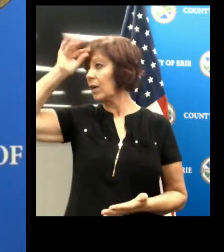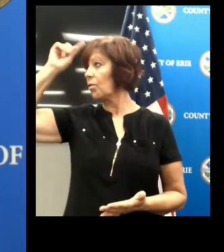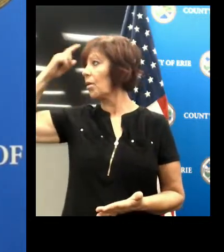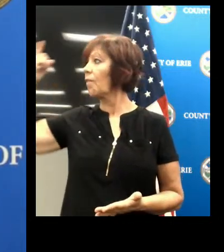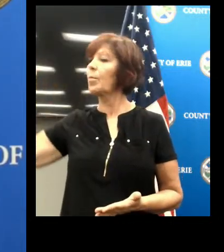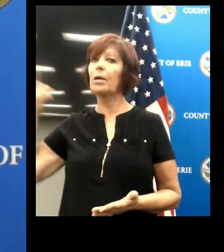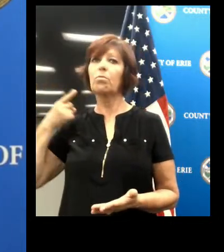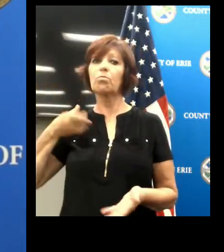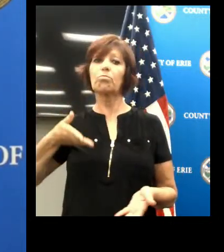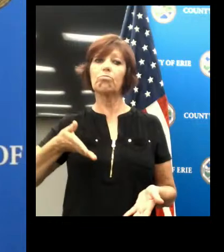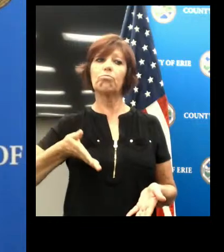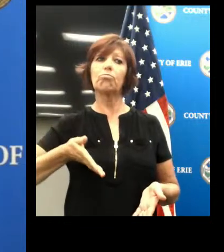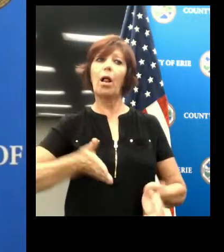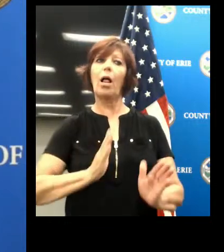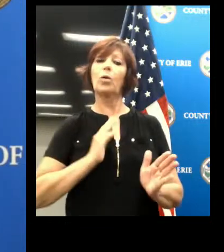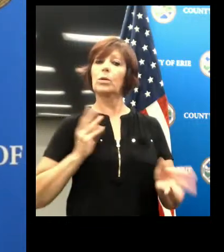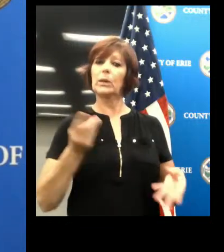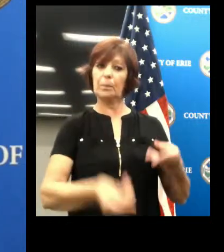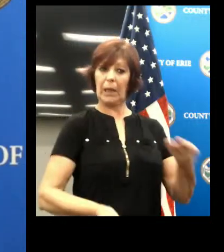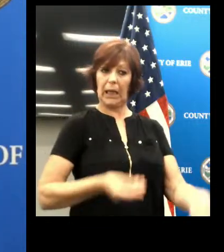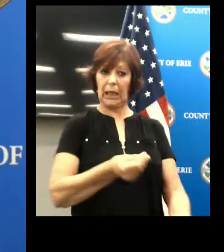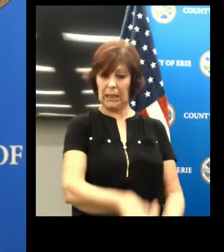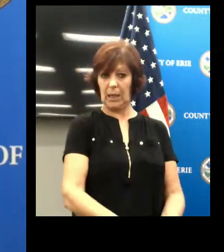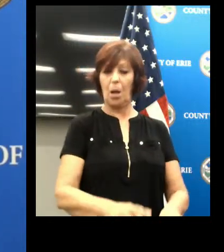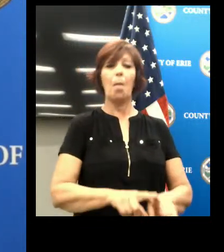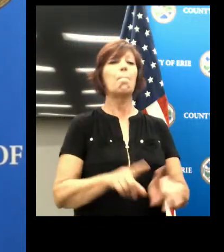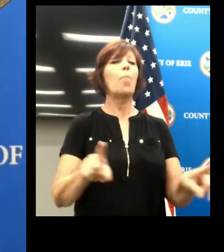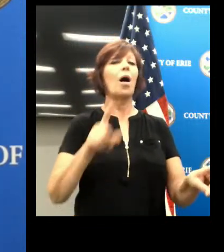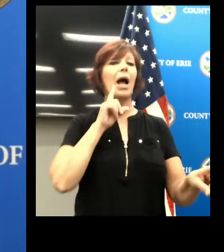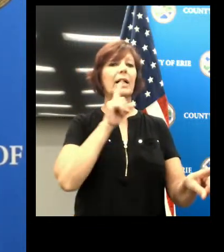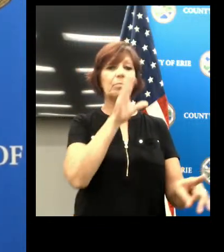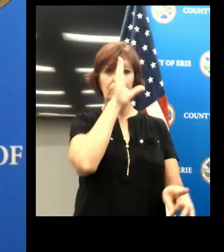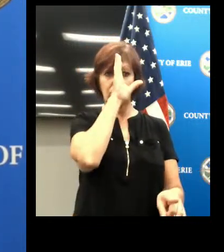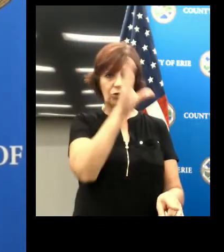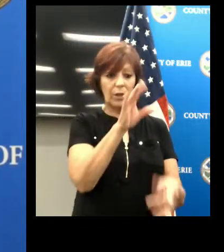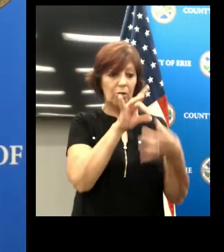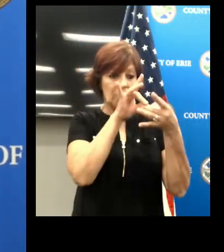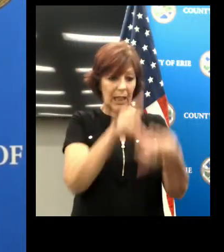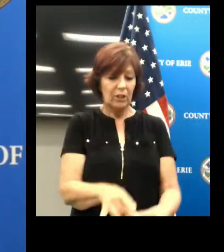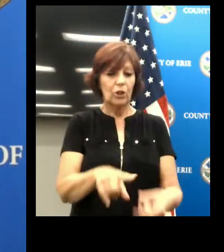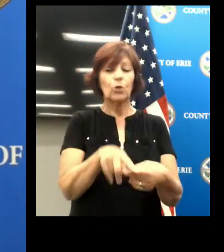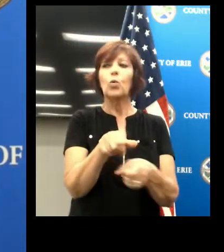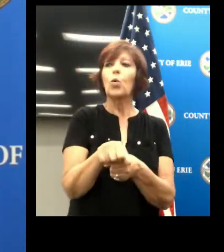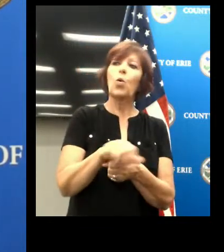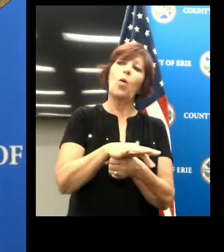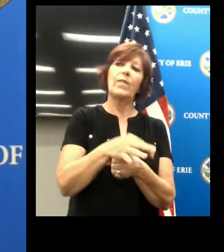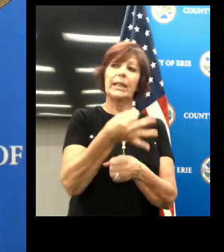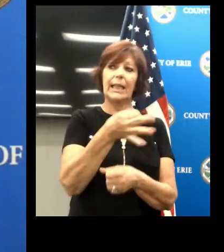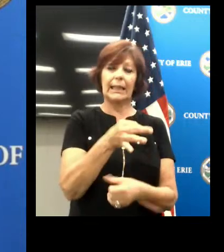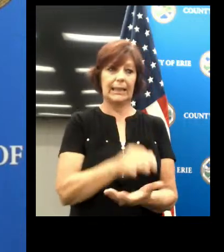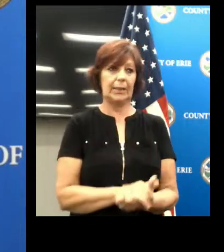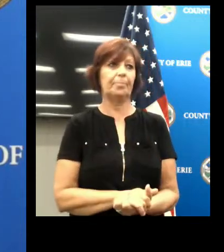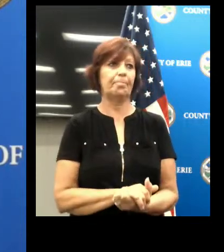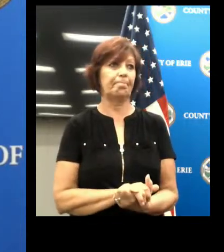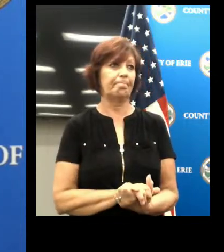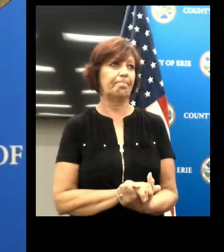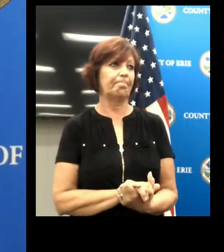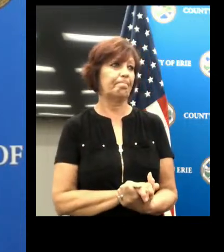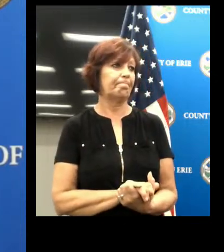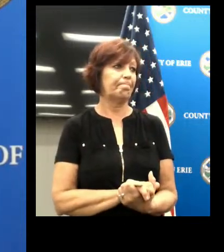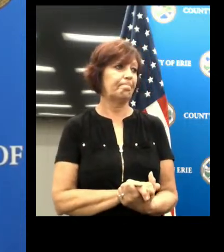us to spend CARES Act funding on, but it has to be in direct relation and response to COVID-19 as of that one date, which I think is March